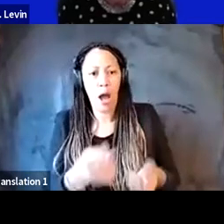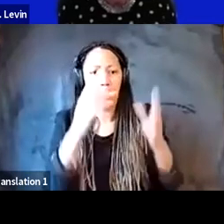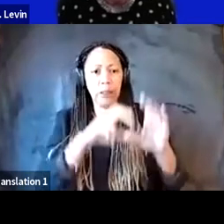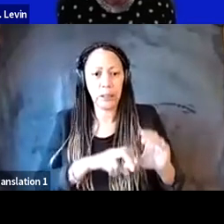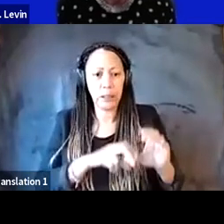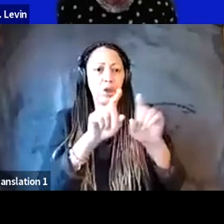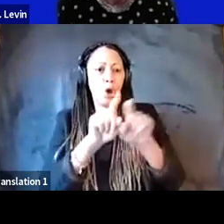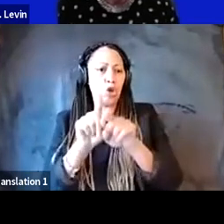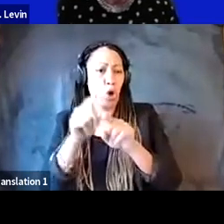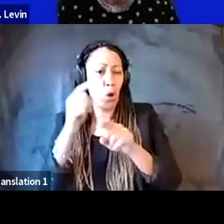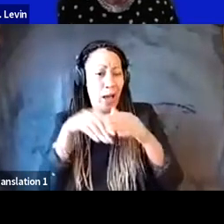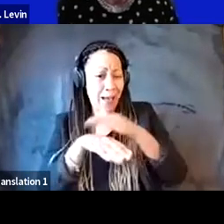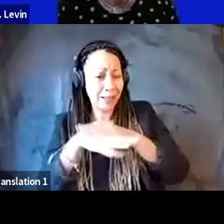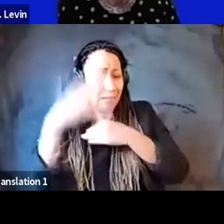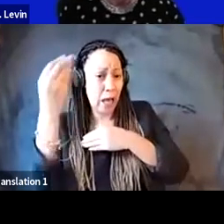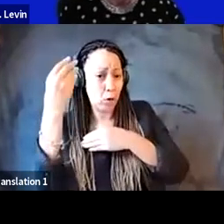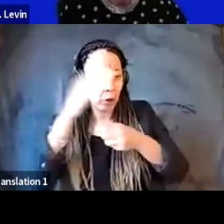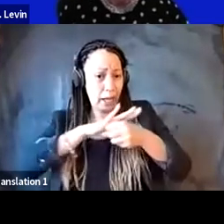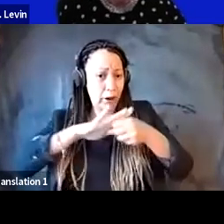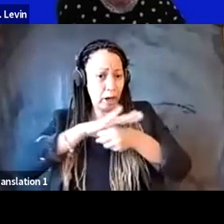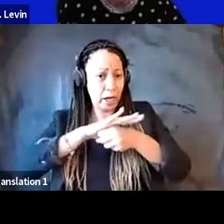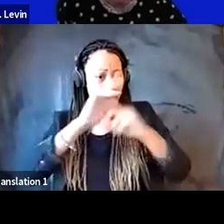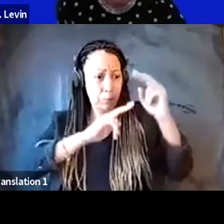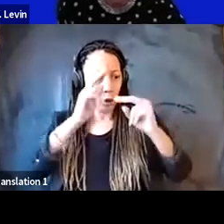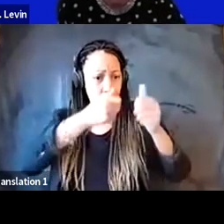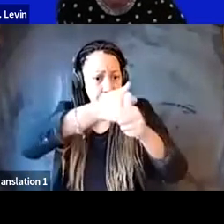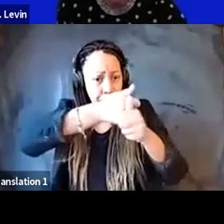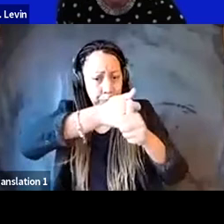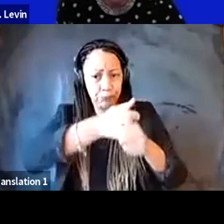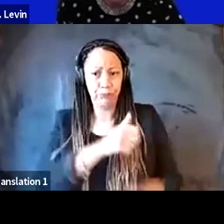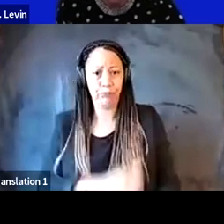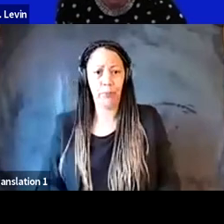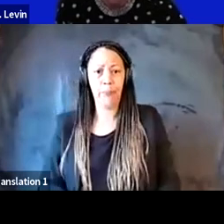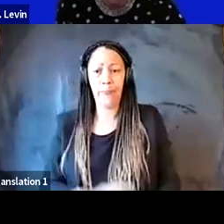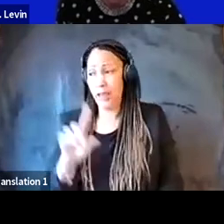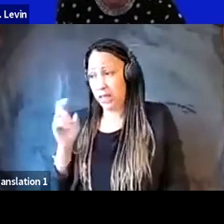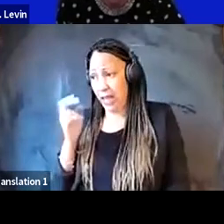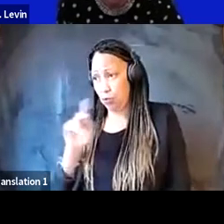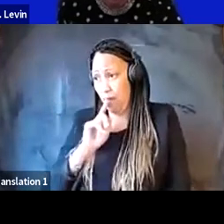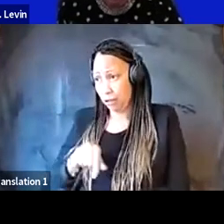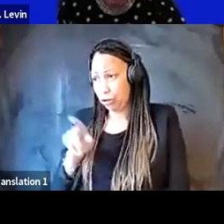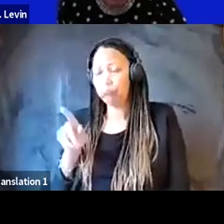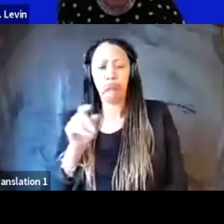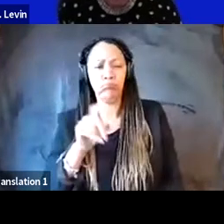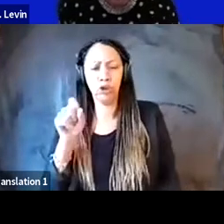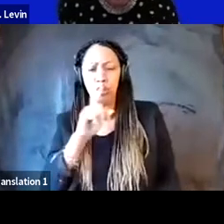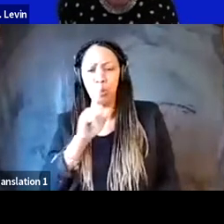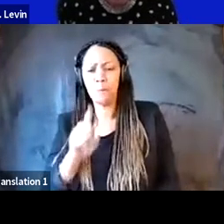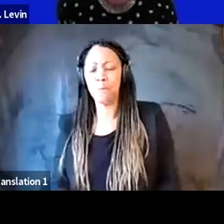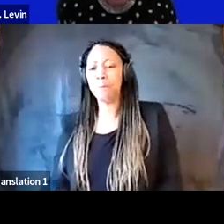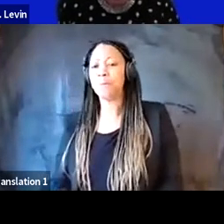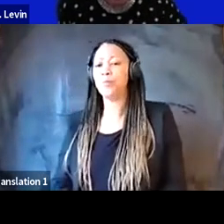outdoor area within the for the building? Dan, would you like to speak to that? Sure, absolutely. So